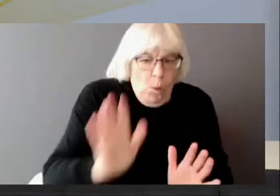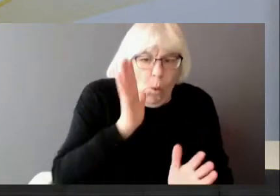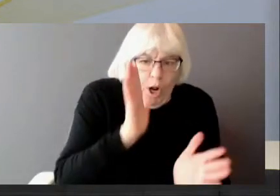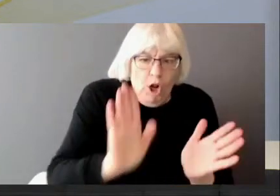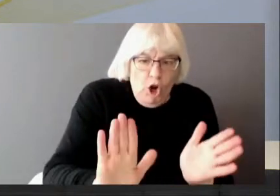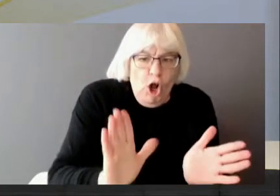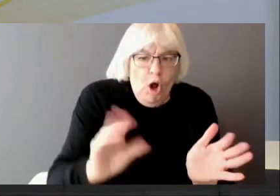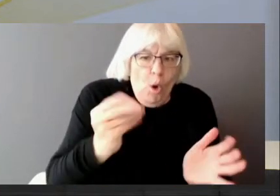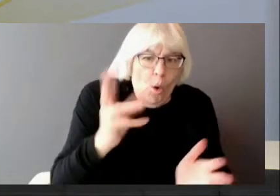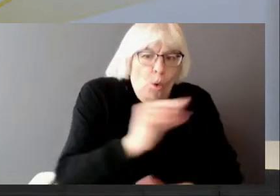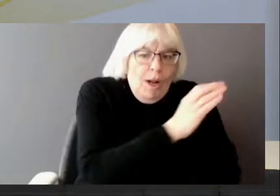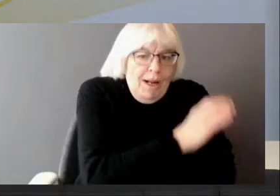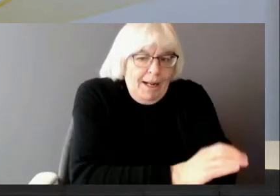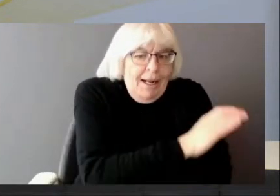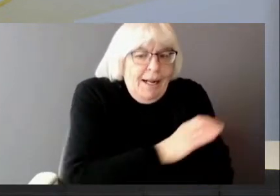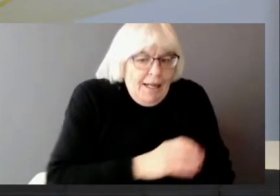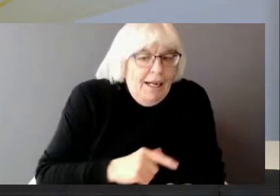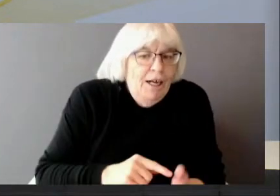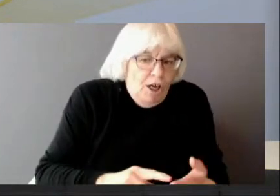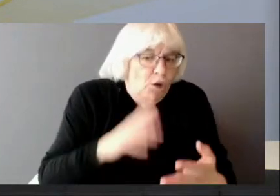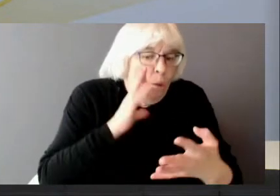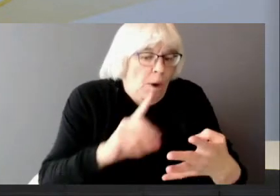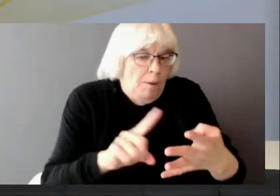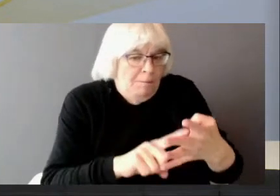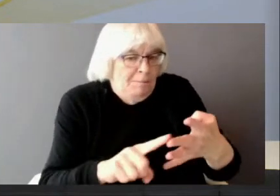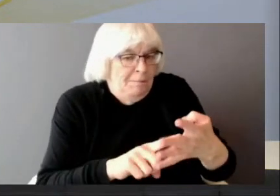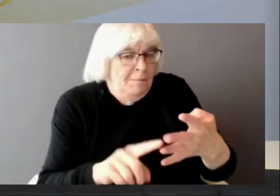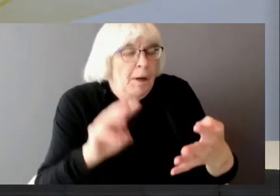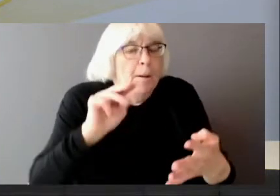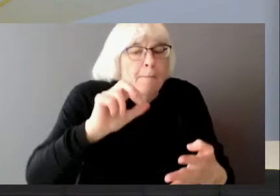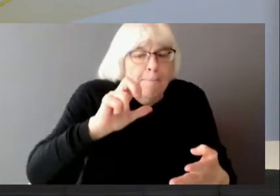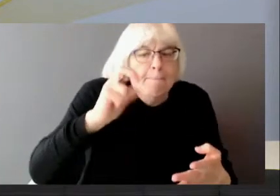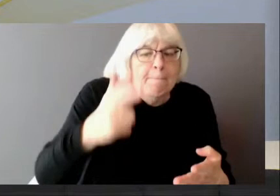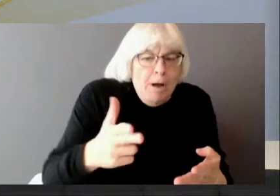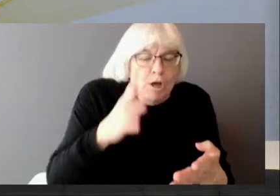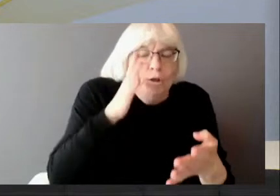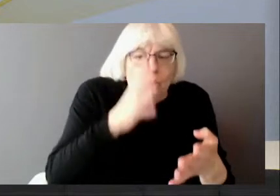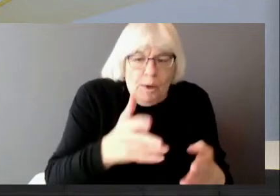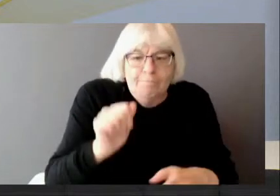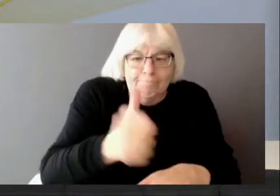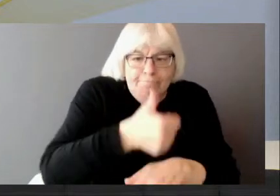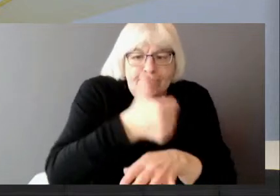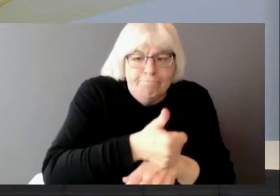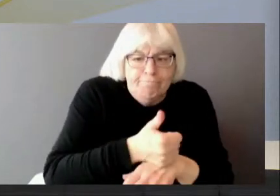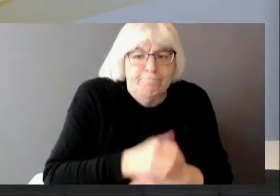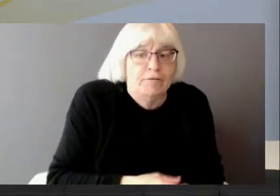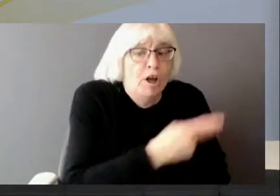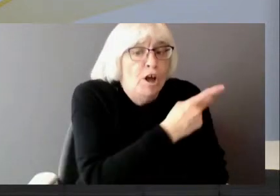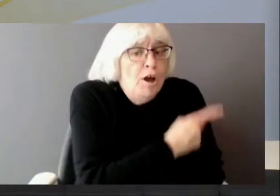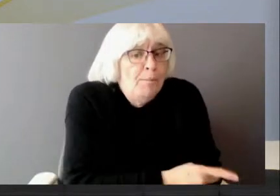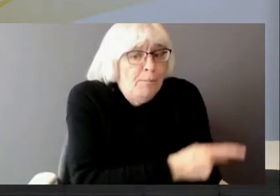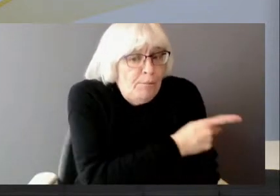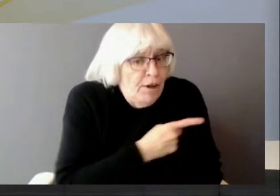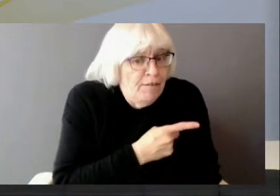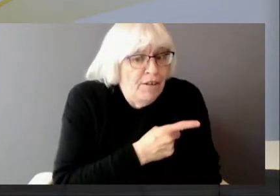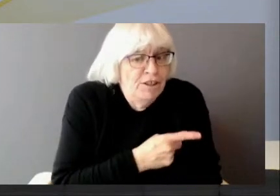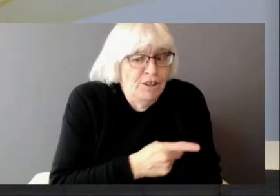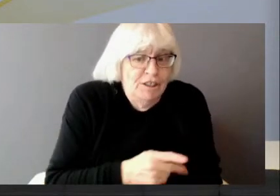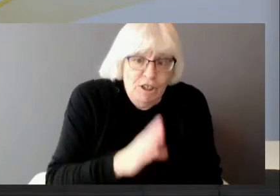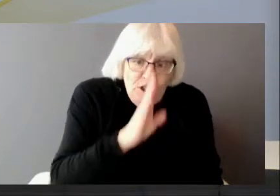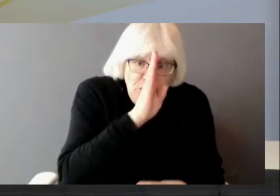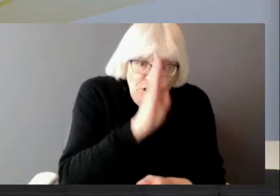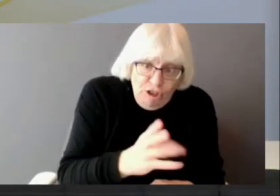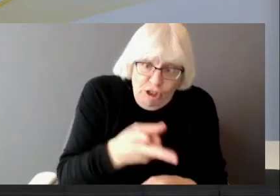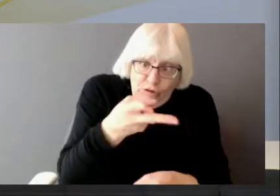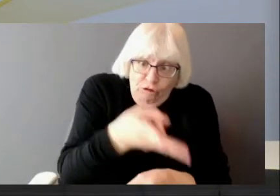Healthcare workers with direct patient care who are required to maintain capacity within the health system will continue to be immunized.